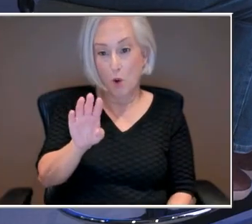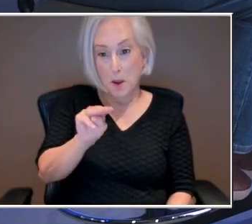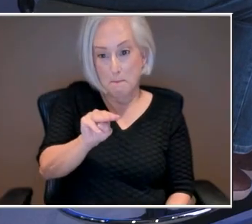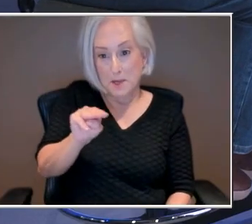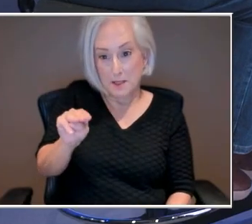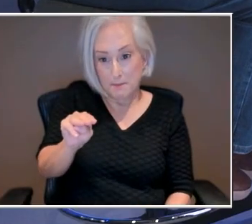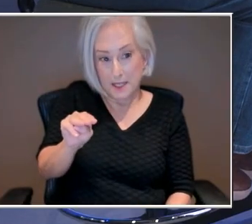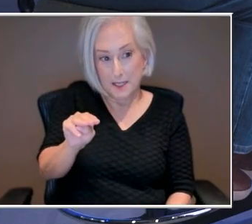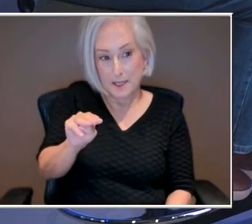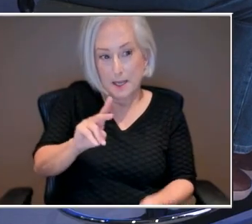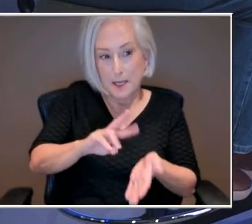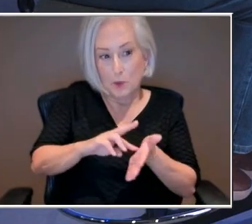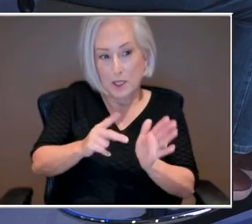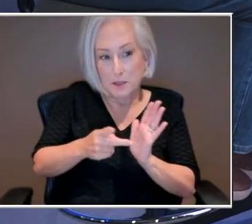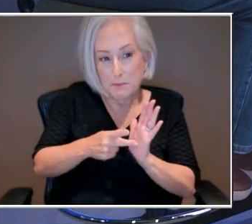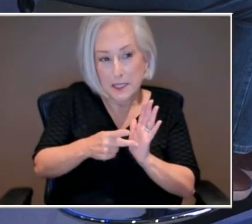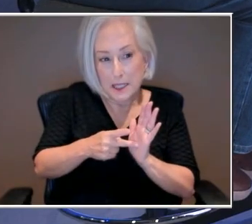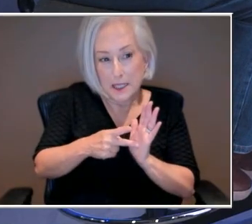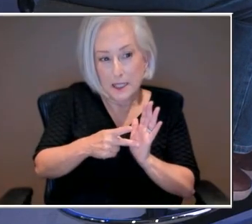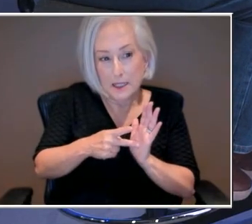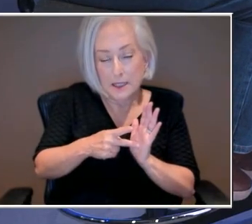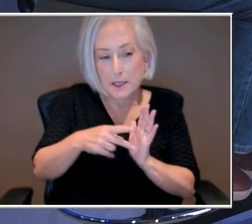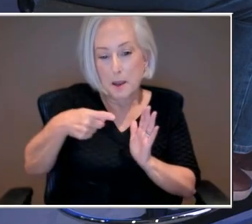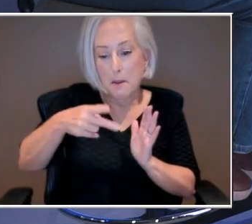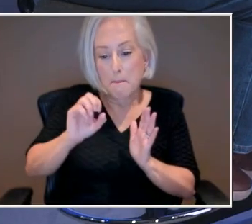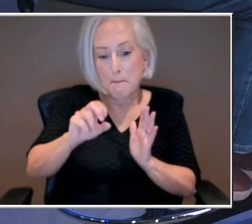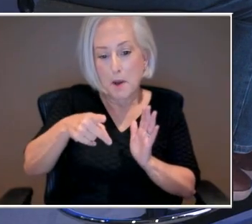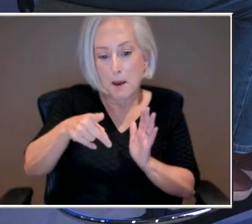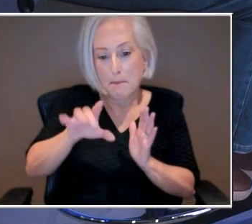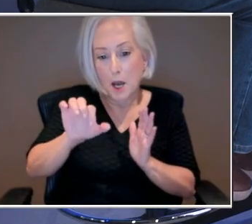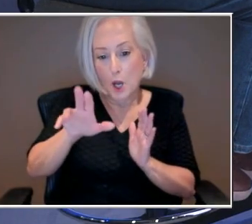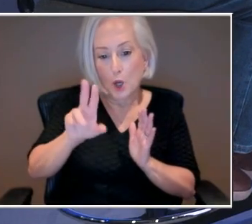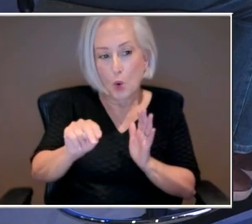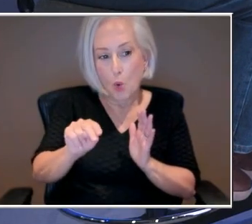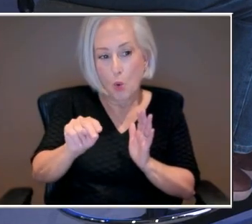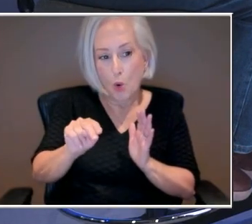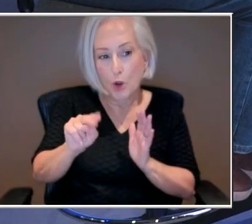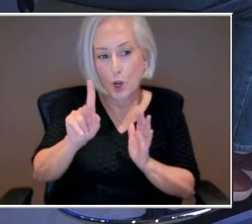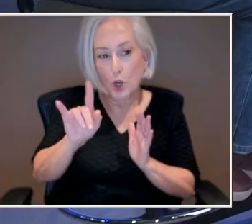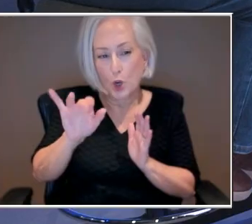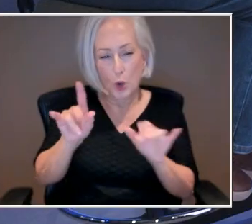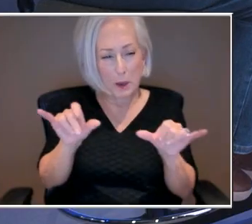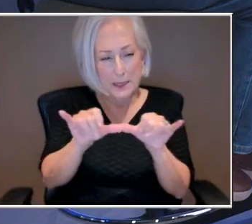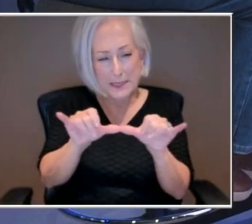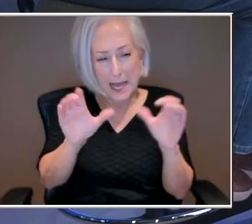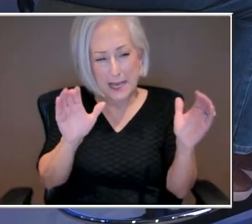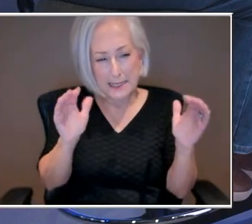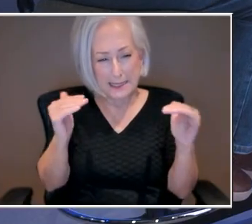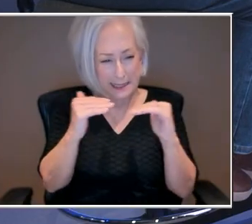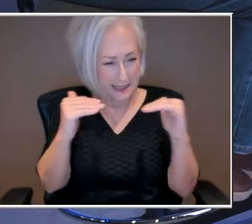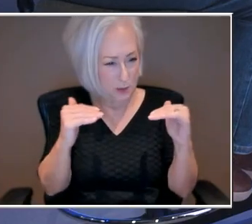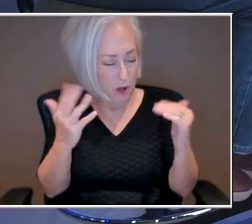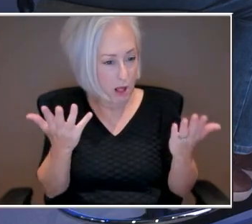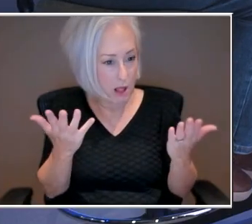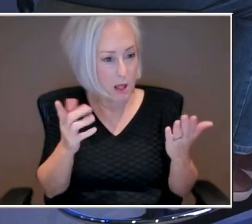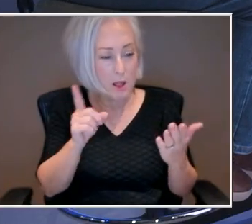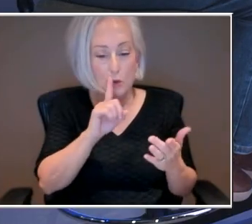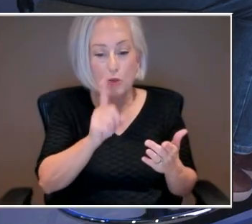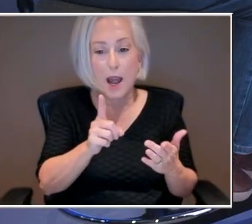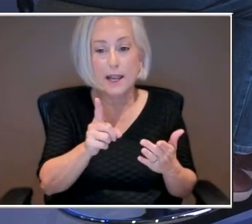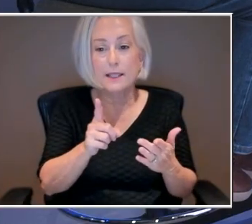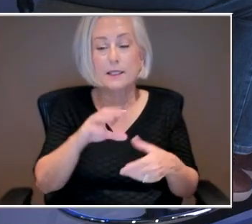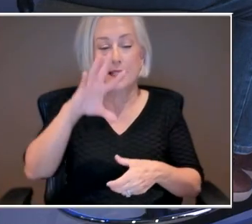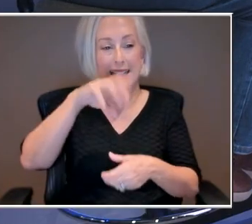I understand. It was already in your lymph nodes. You're younger, of course, than the recommended age to get a